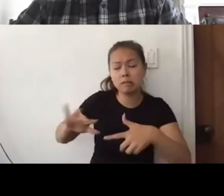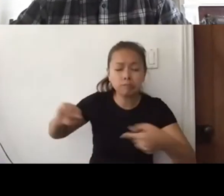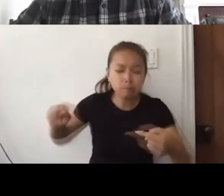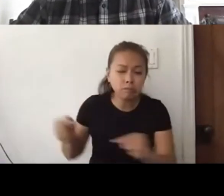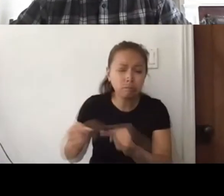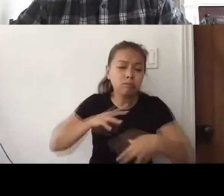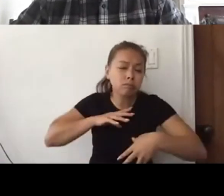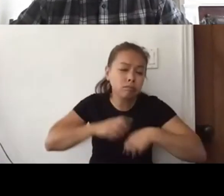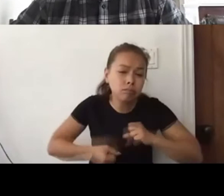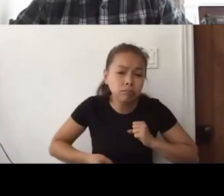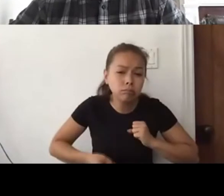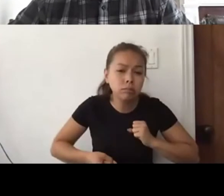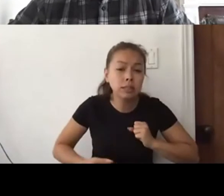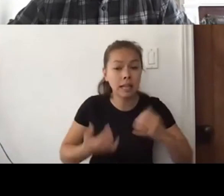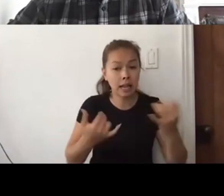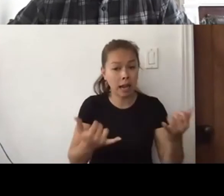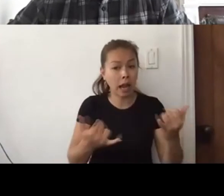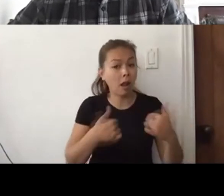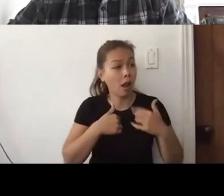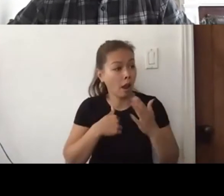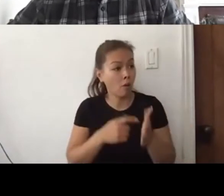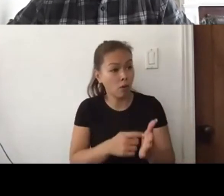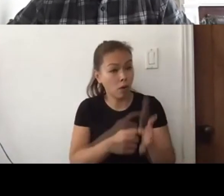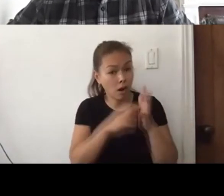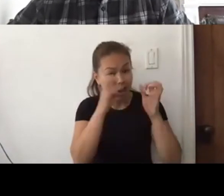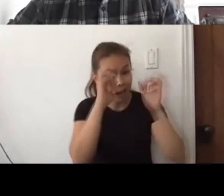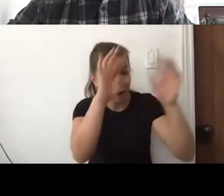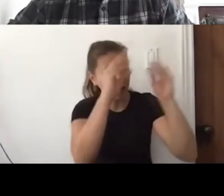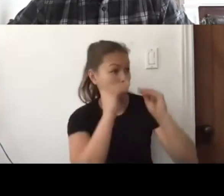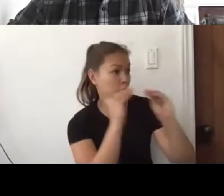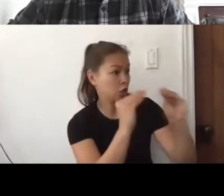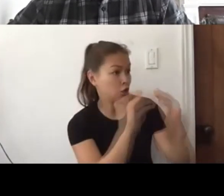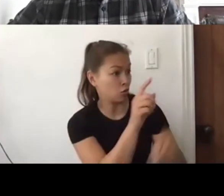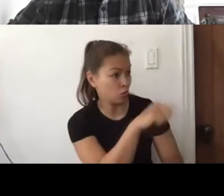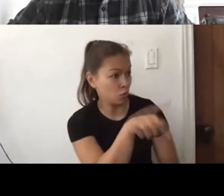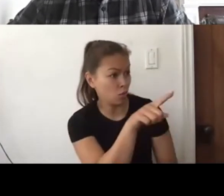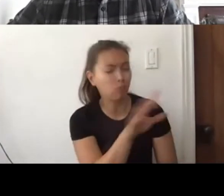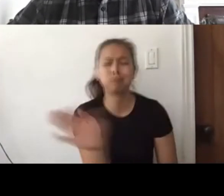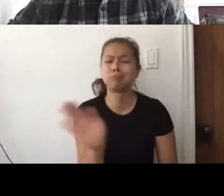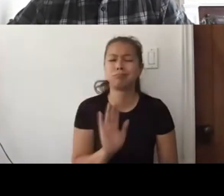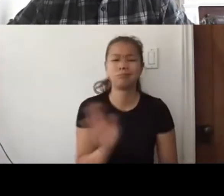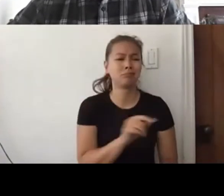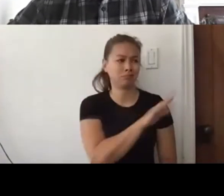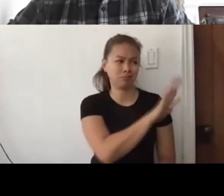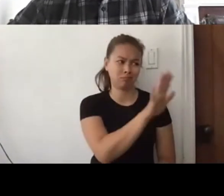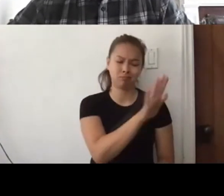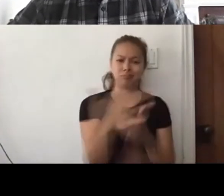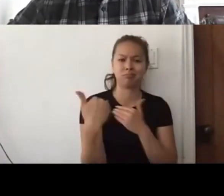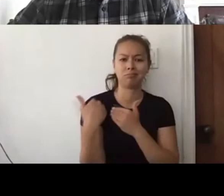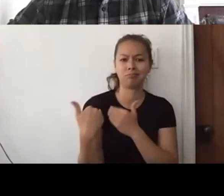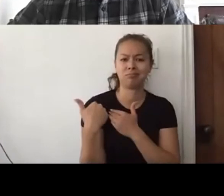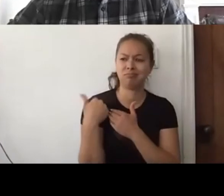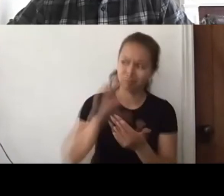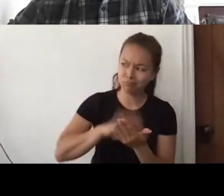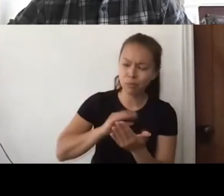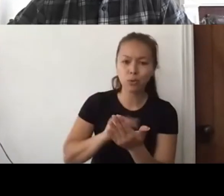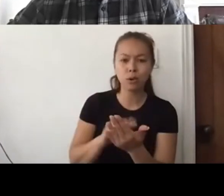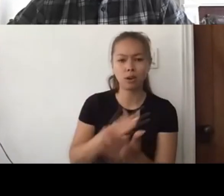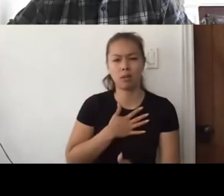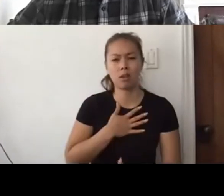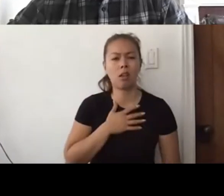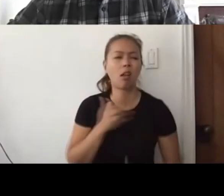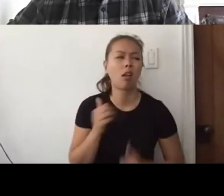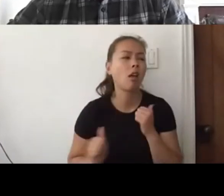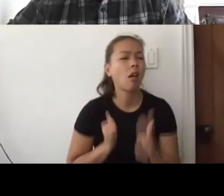That's not what I want to promote. But where possible, that allyship, that community care investment, right? Investing in